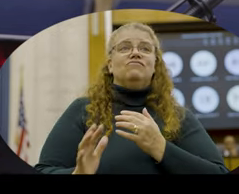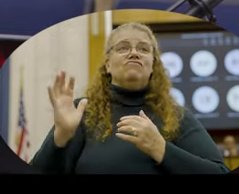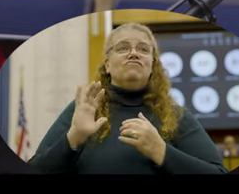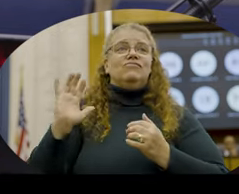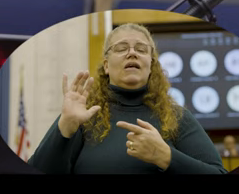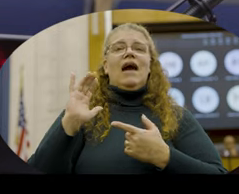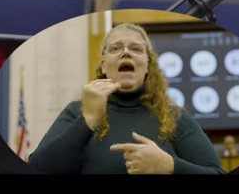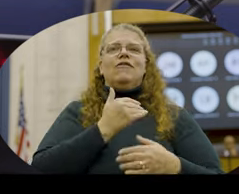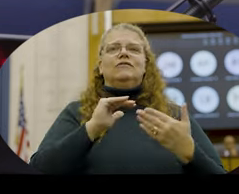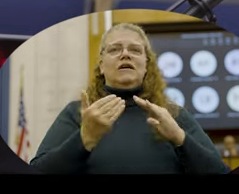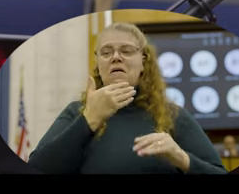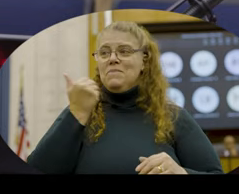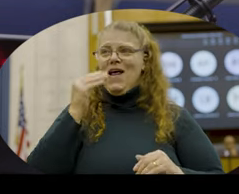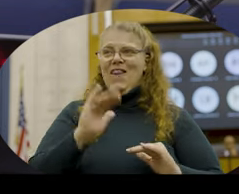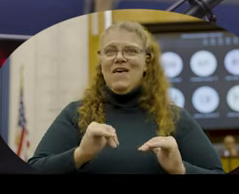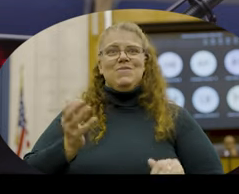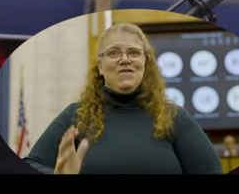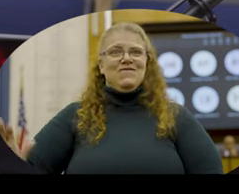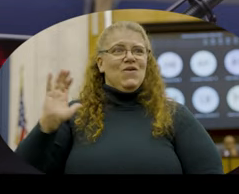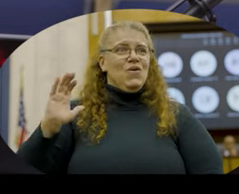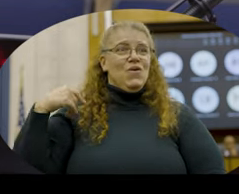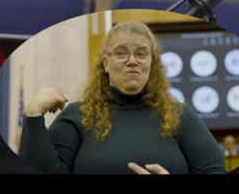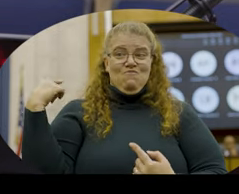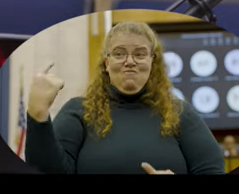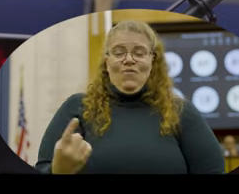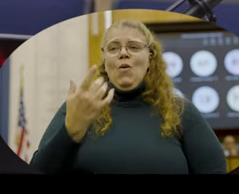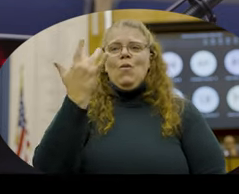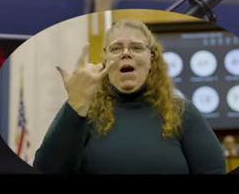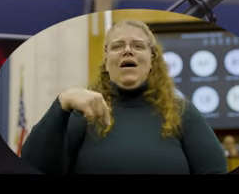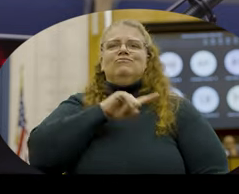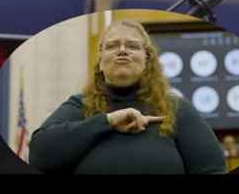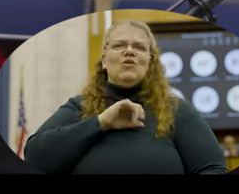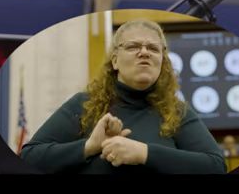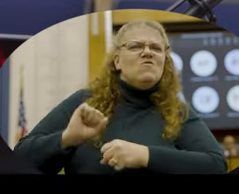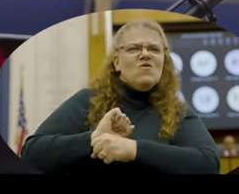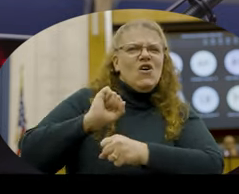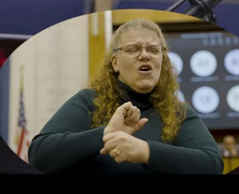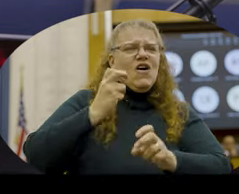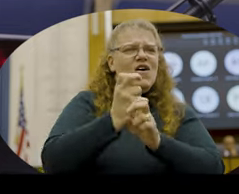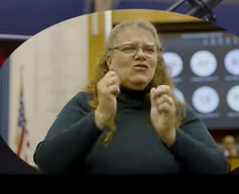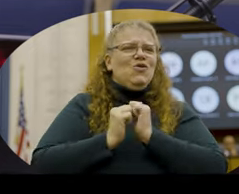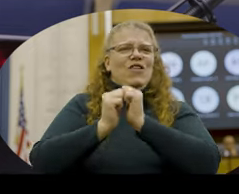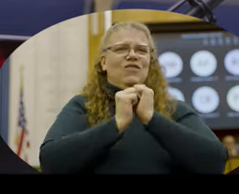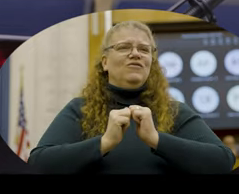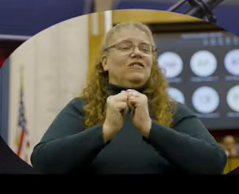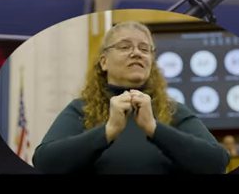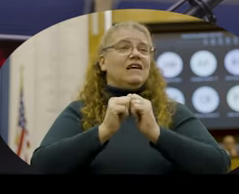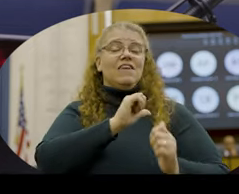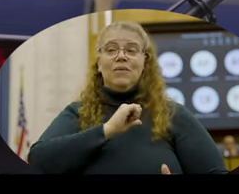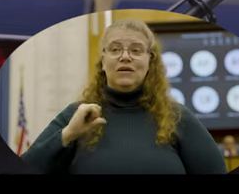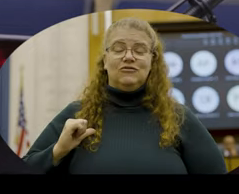our city is better than it's ever been. And that's because we put in the hard work together. The